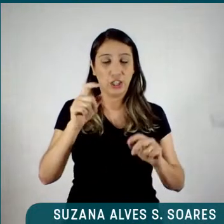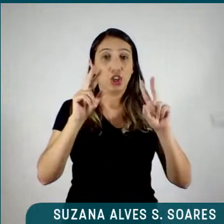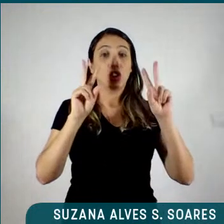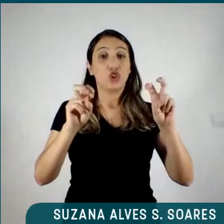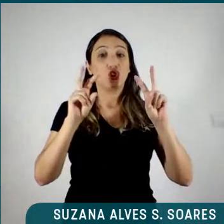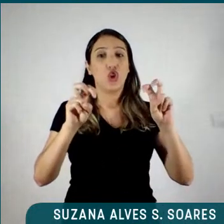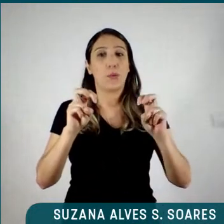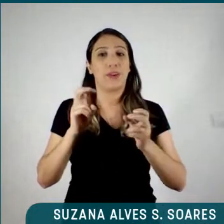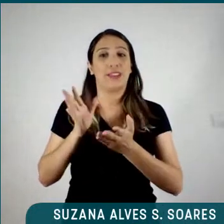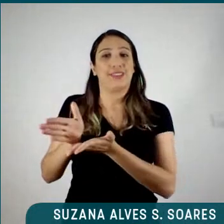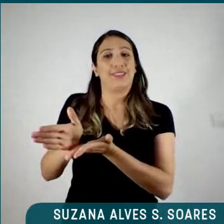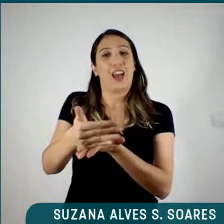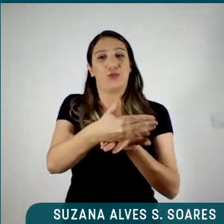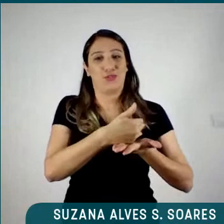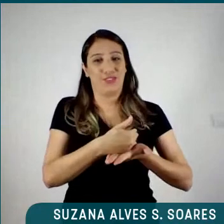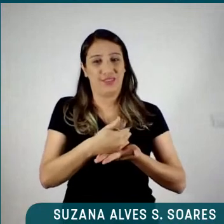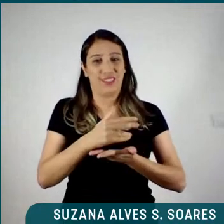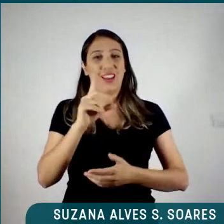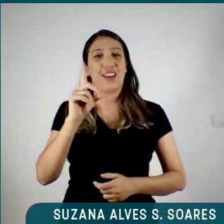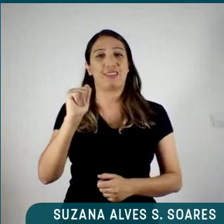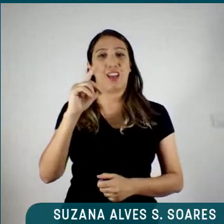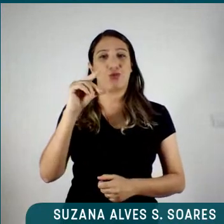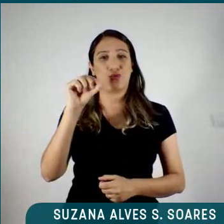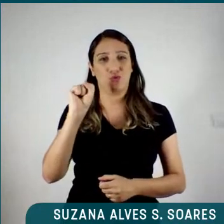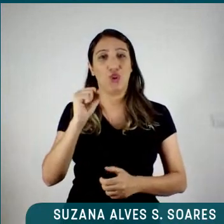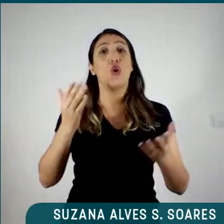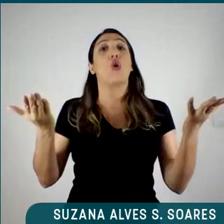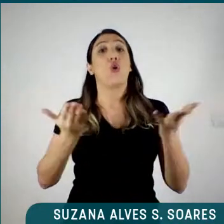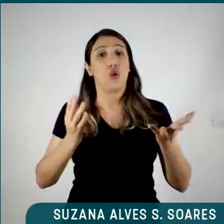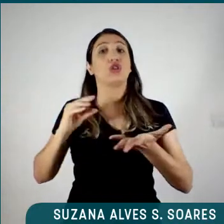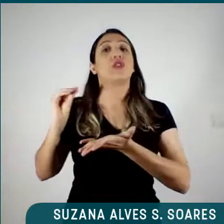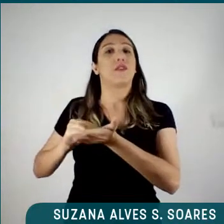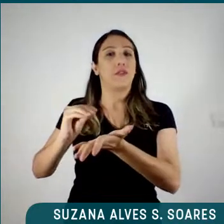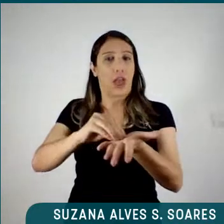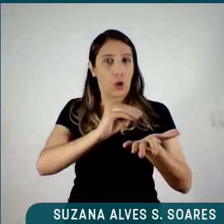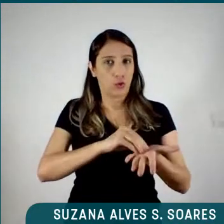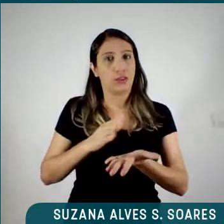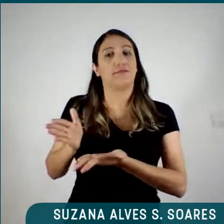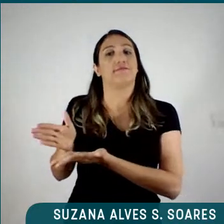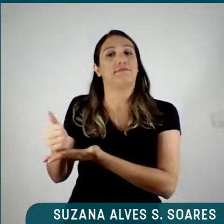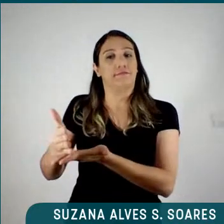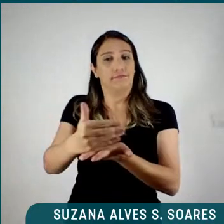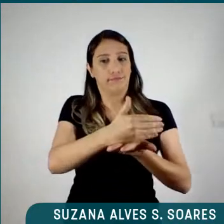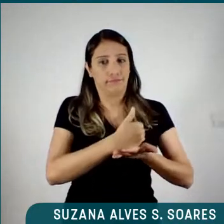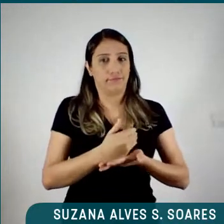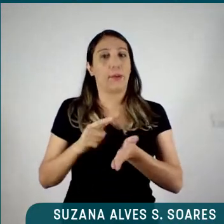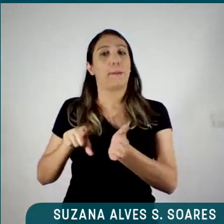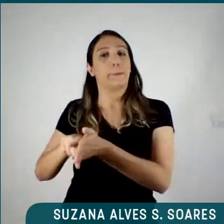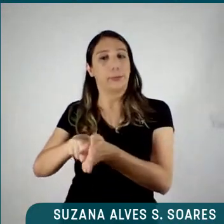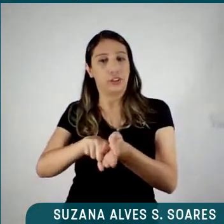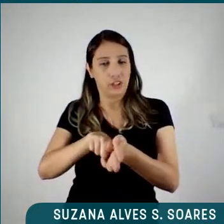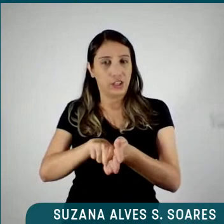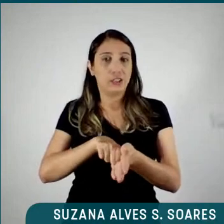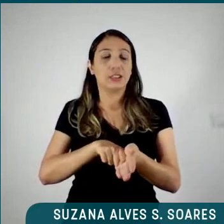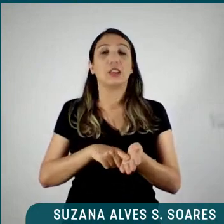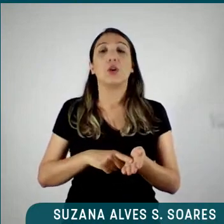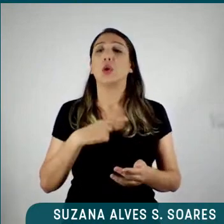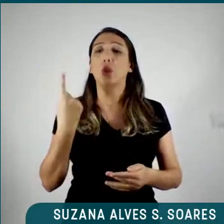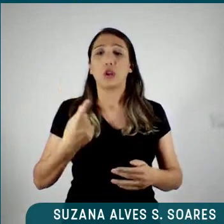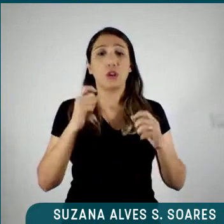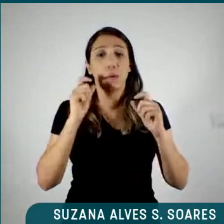You mentioned something very interesting. You talked about data. We have a deficit of